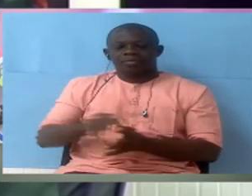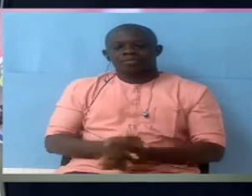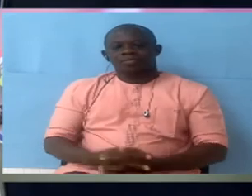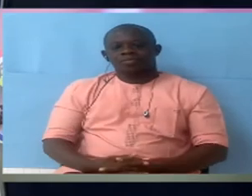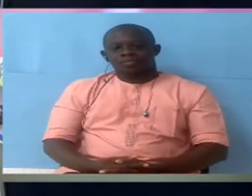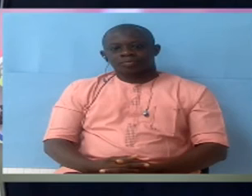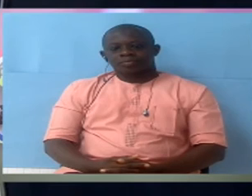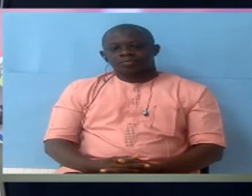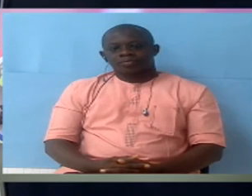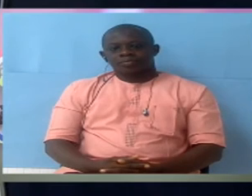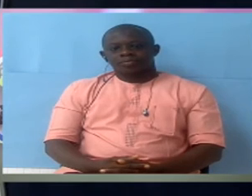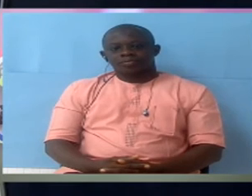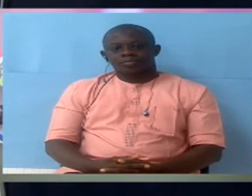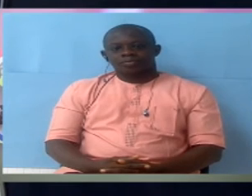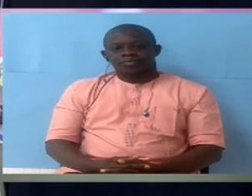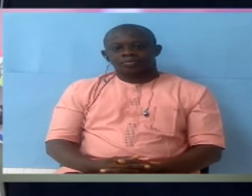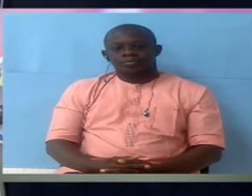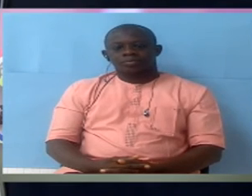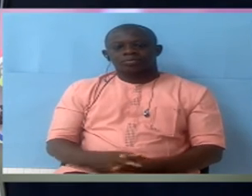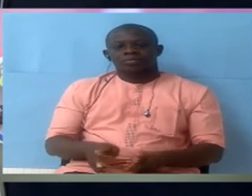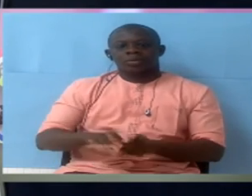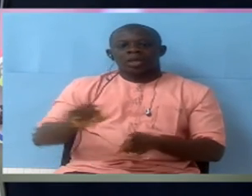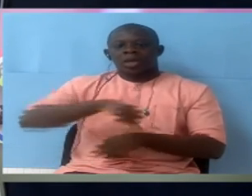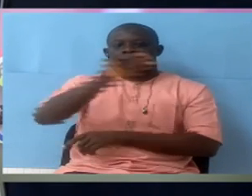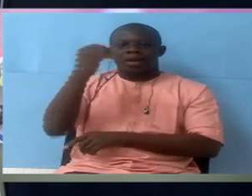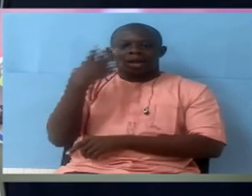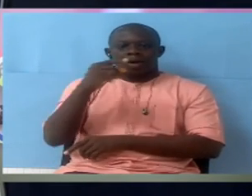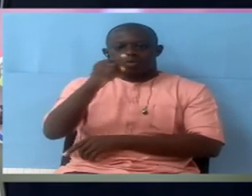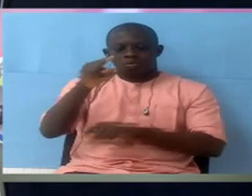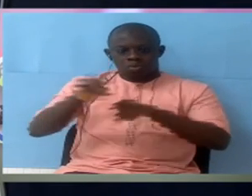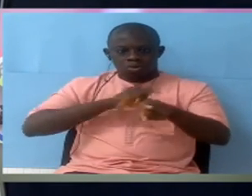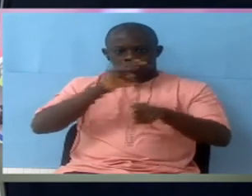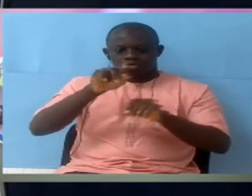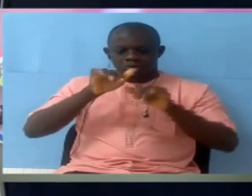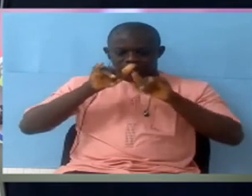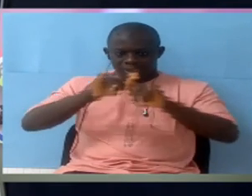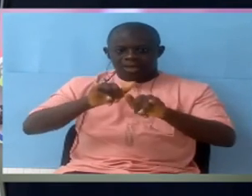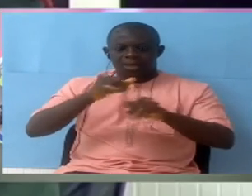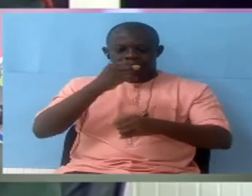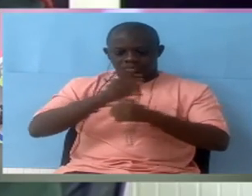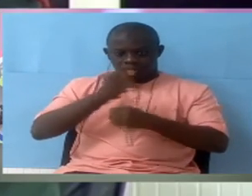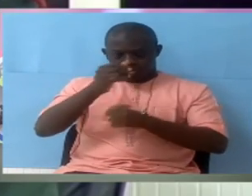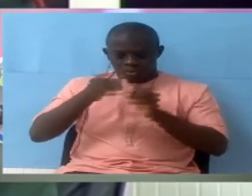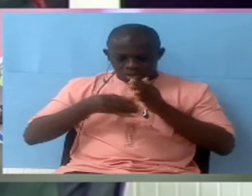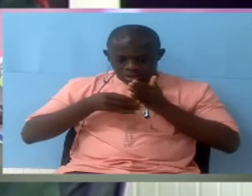1998 la won ci wéri November. And how long did you remain as a commanding officer in Yundum?